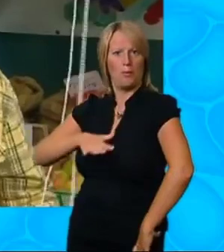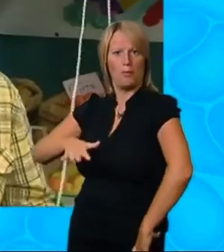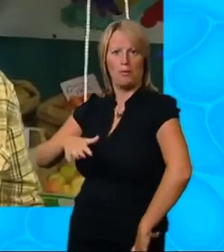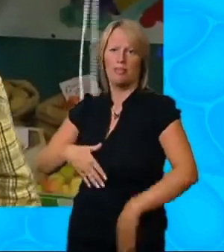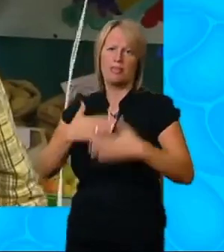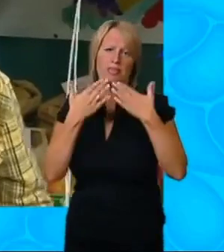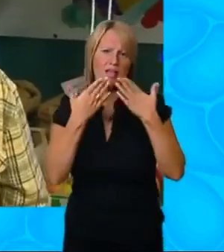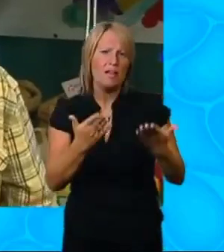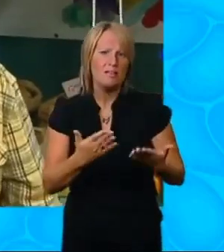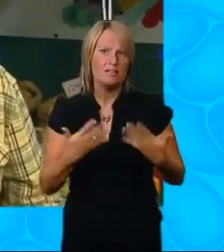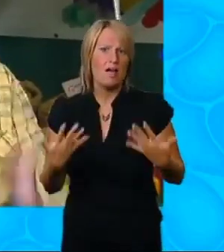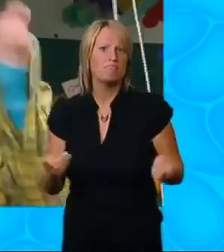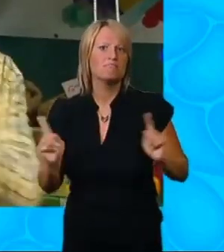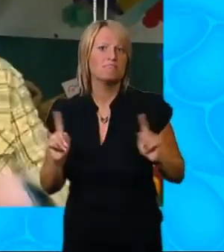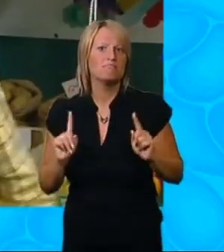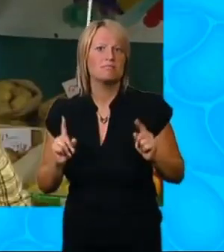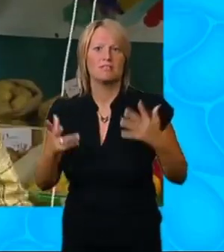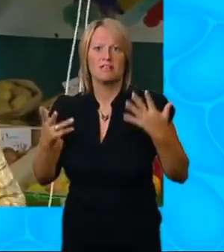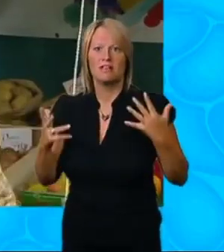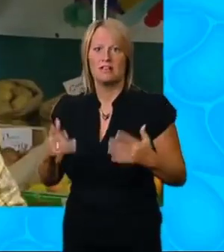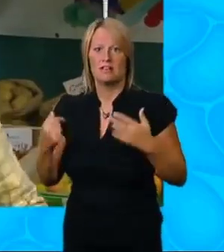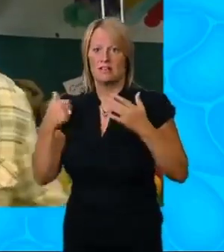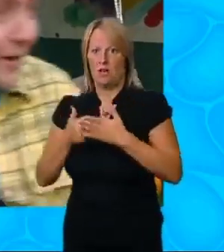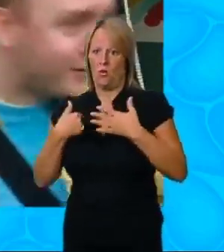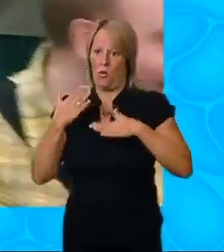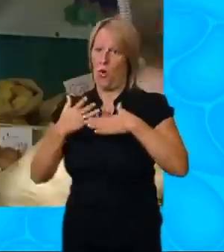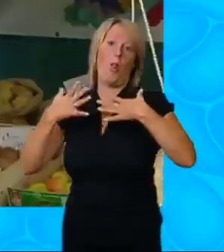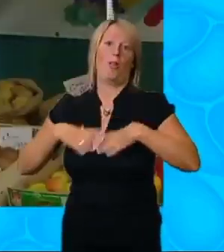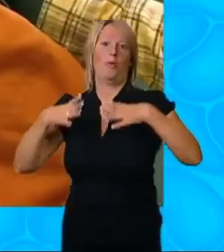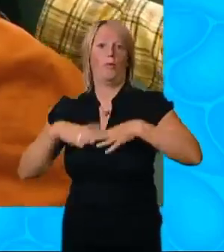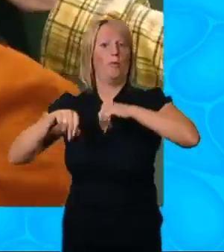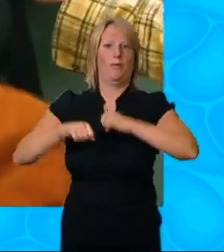Thanks for that. Now what? Ah, yeah, I need to put on my work clothes.